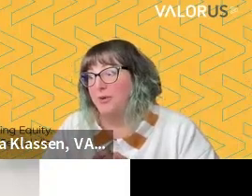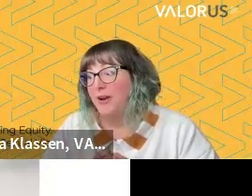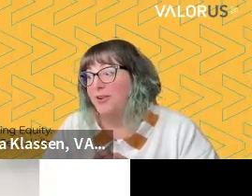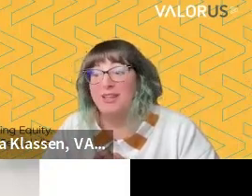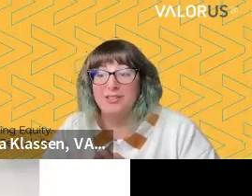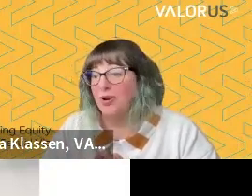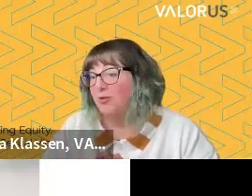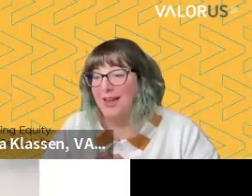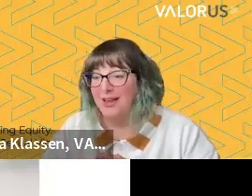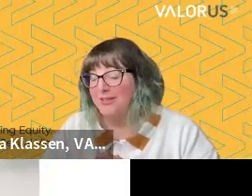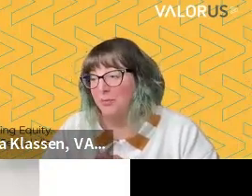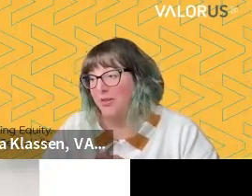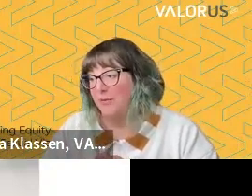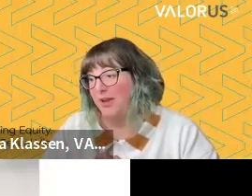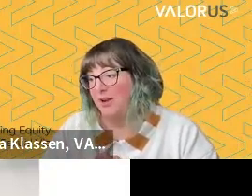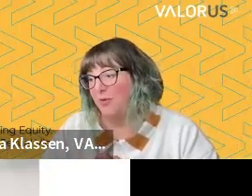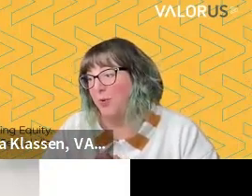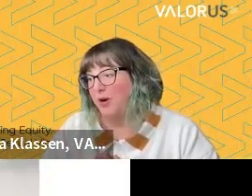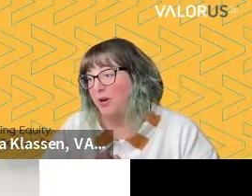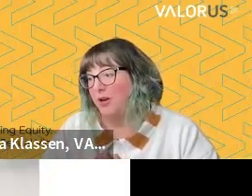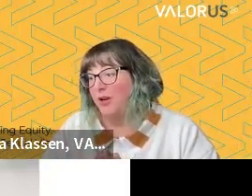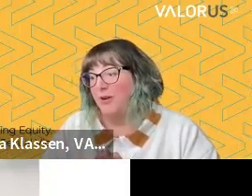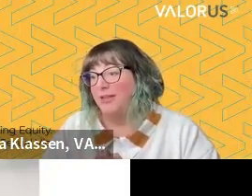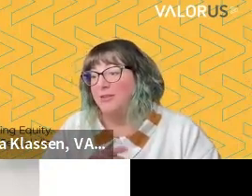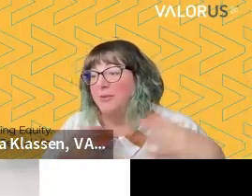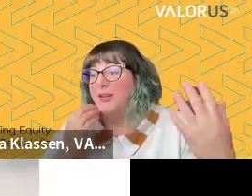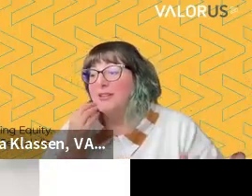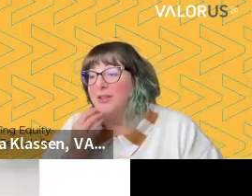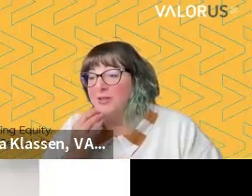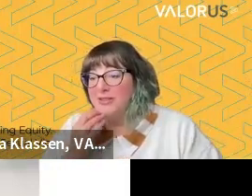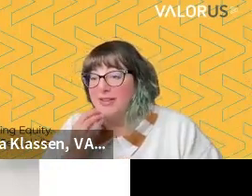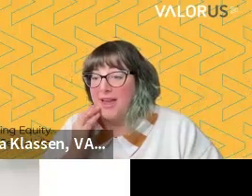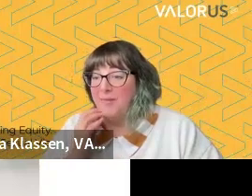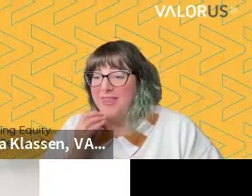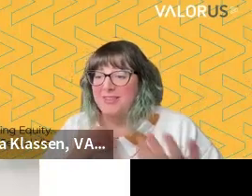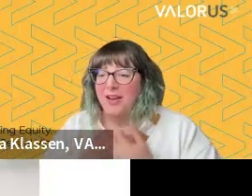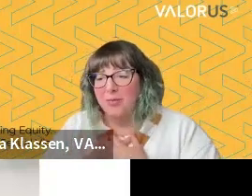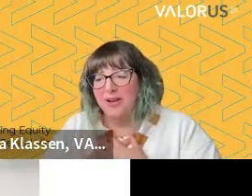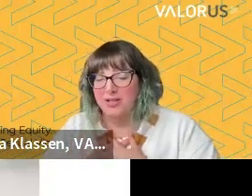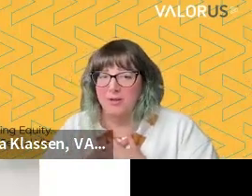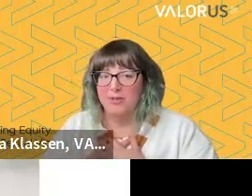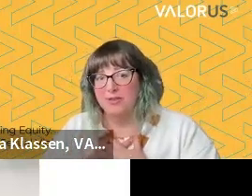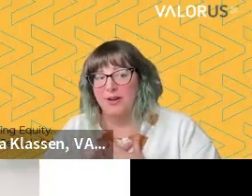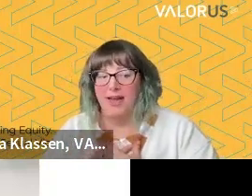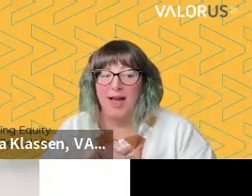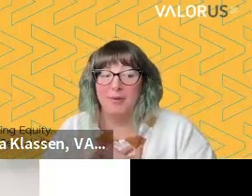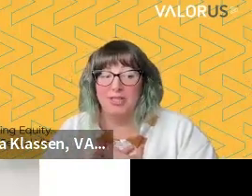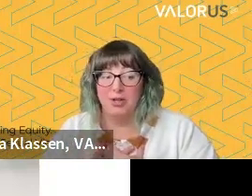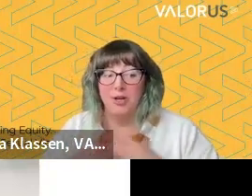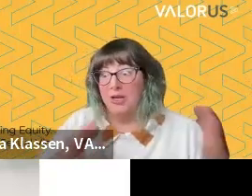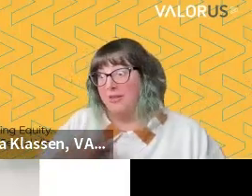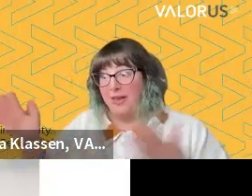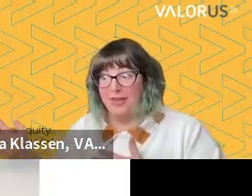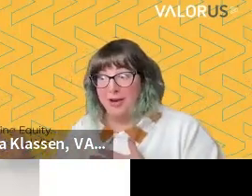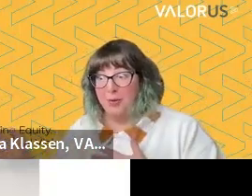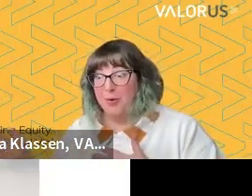many service providers that don't tell someone they're making a report, right? So somebody discloses to them and they say, "Oh my gosh, I'm so sorry that happened